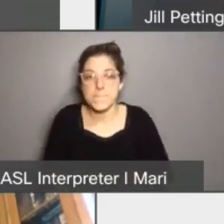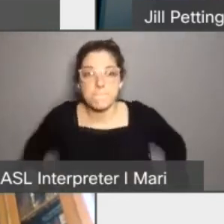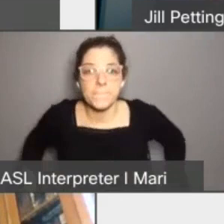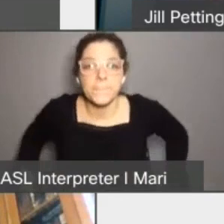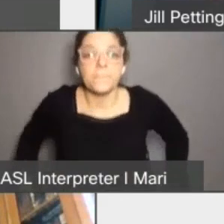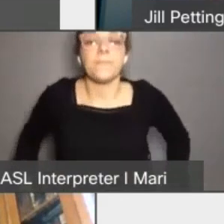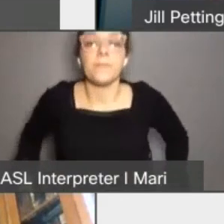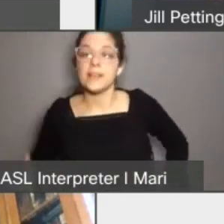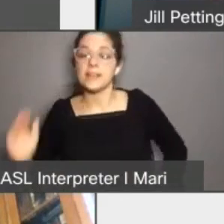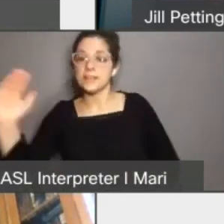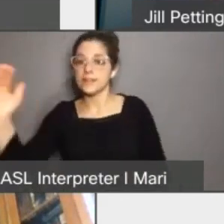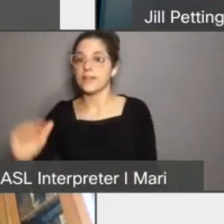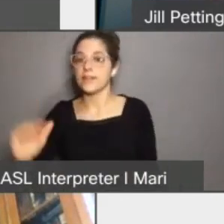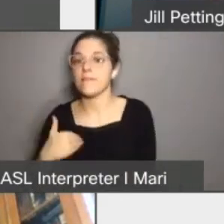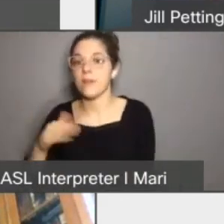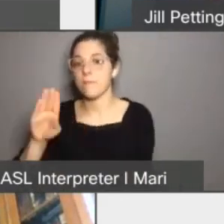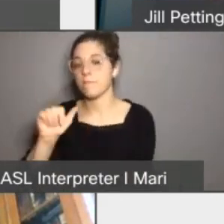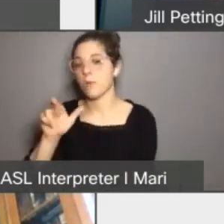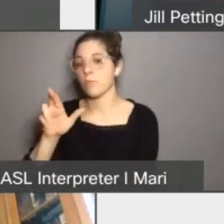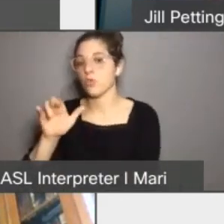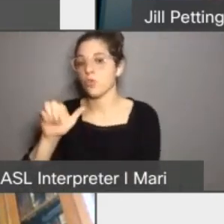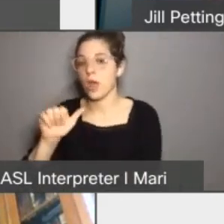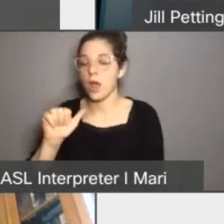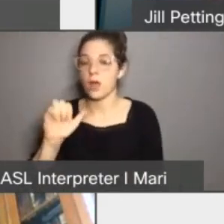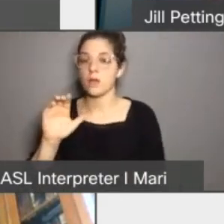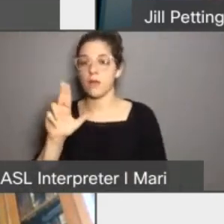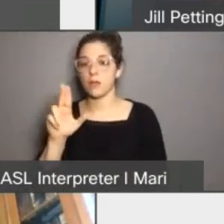Next up, we have Barbara Catone.